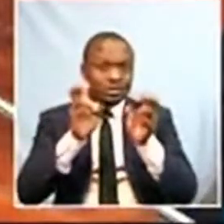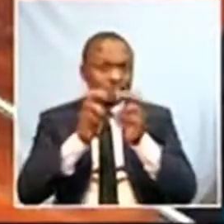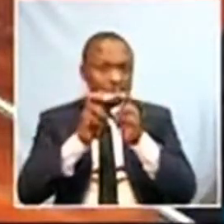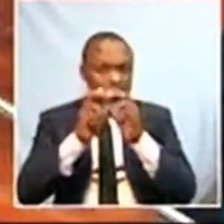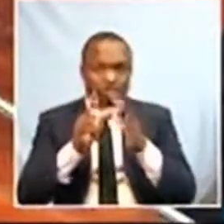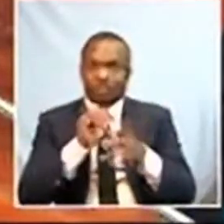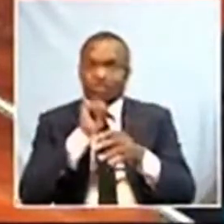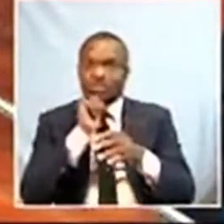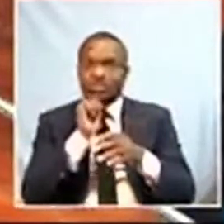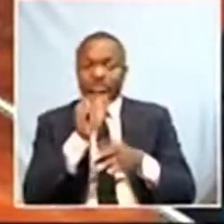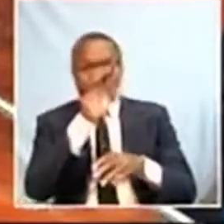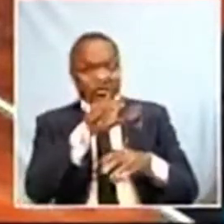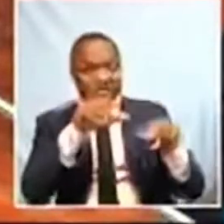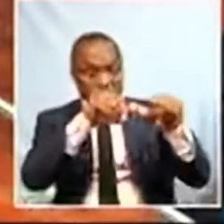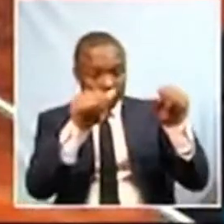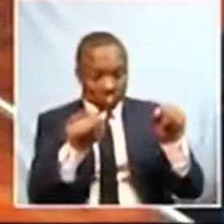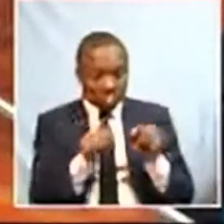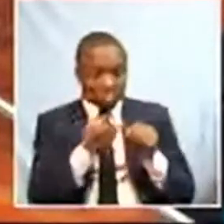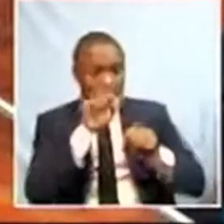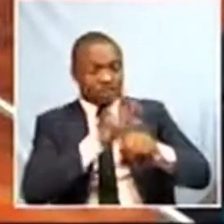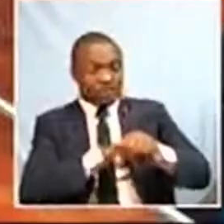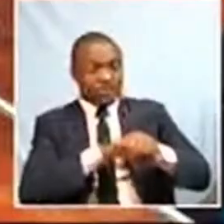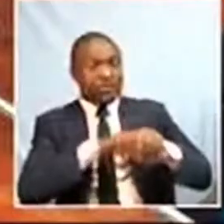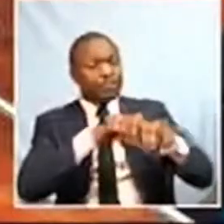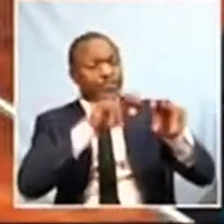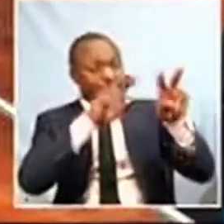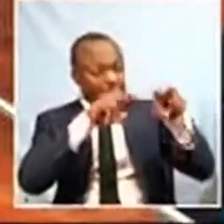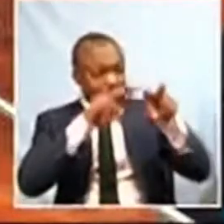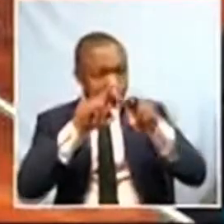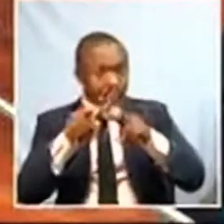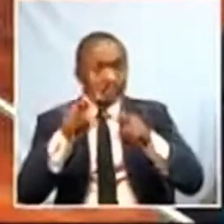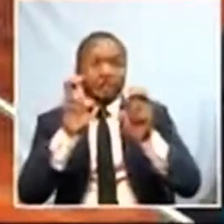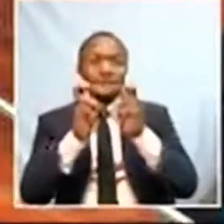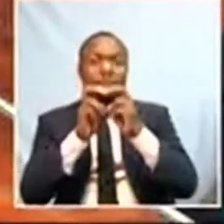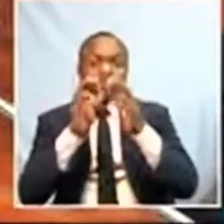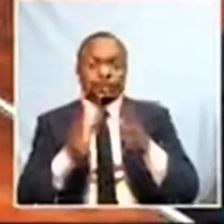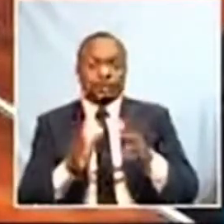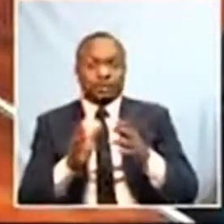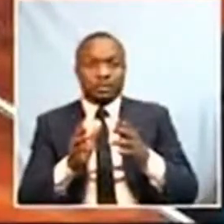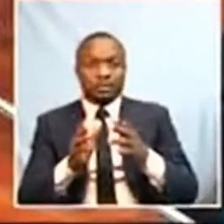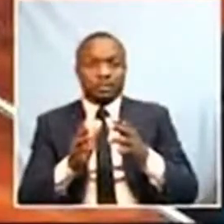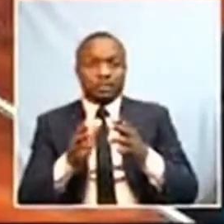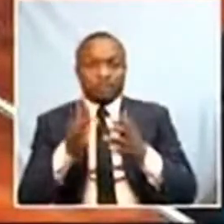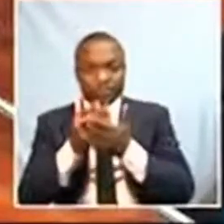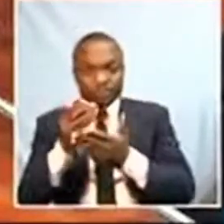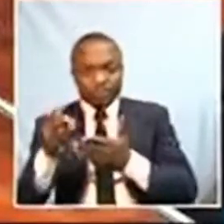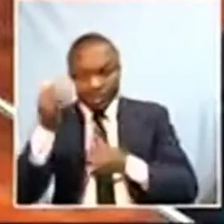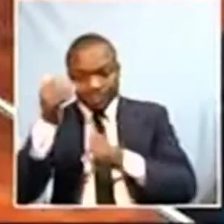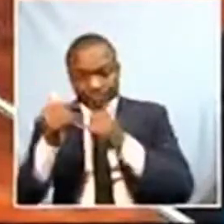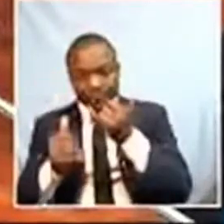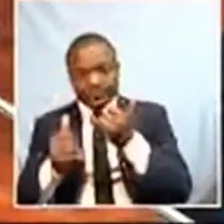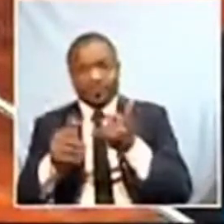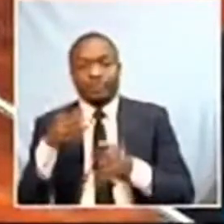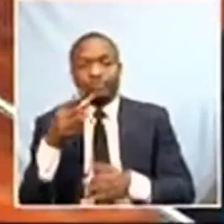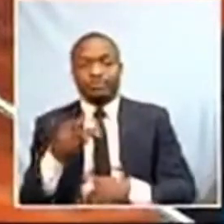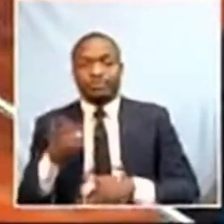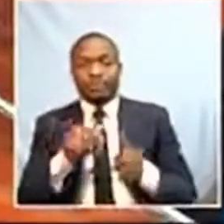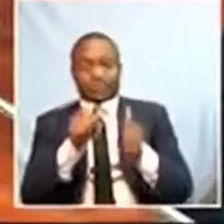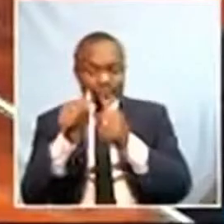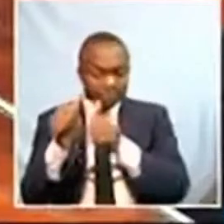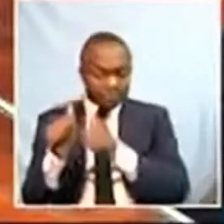was not on site at the time of physical inspection, as the contractor was securing finishing materials. Action